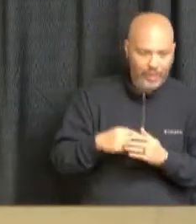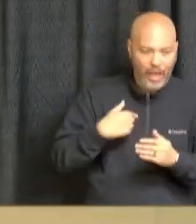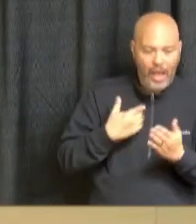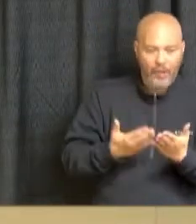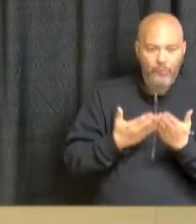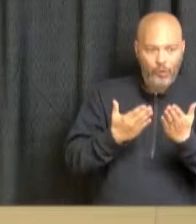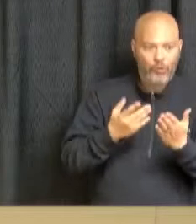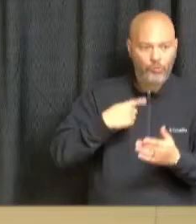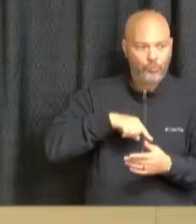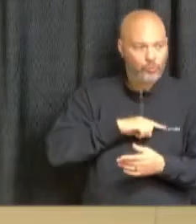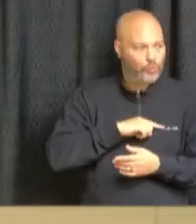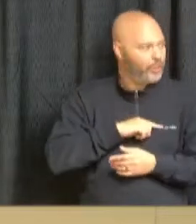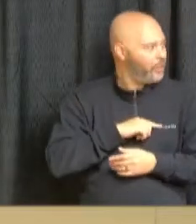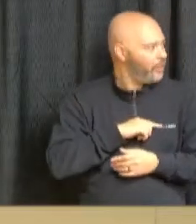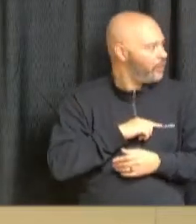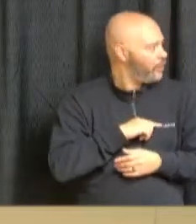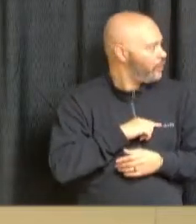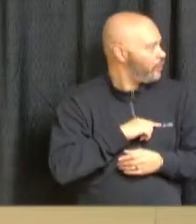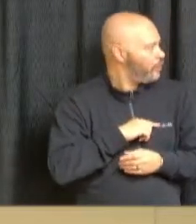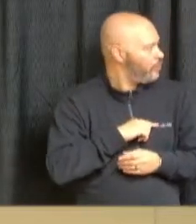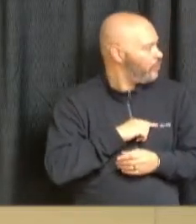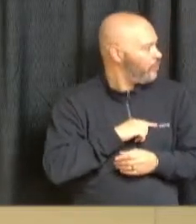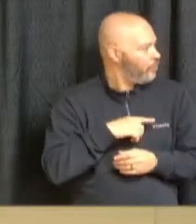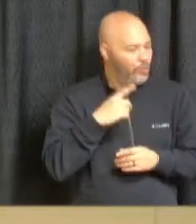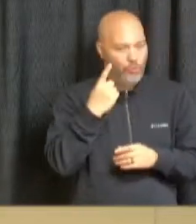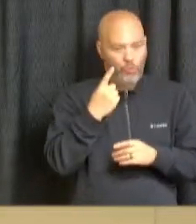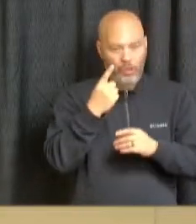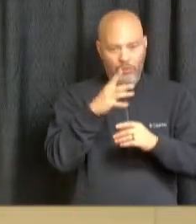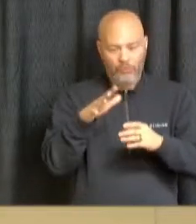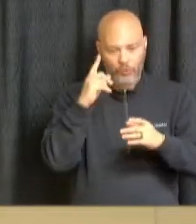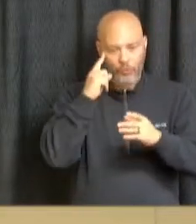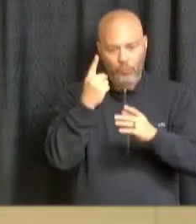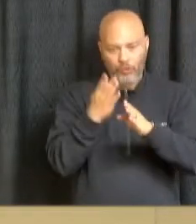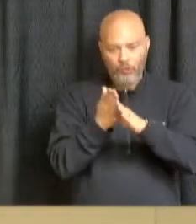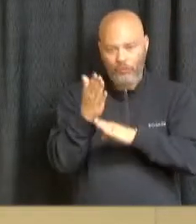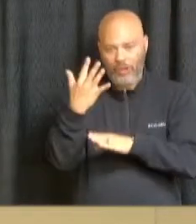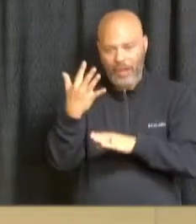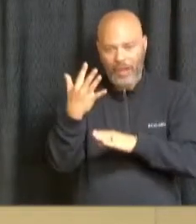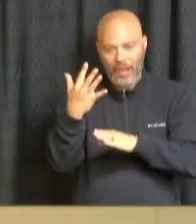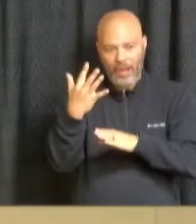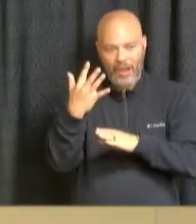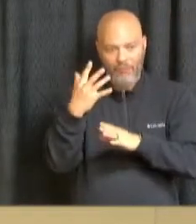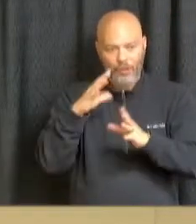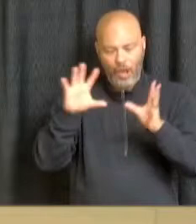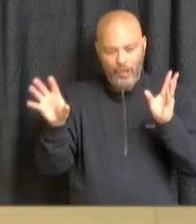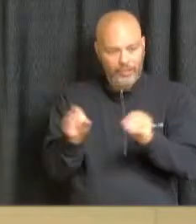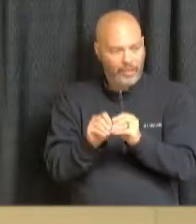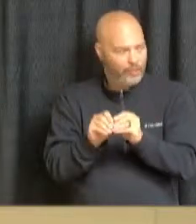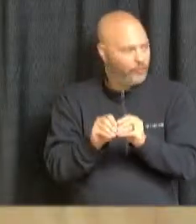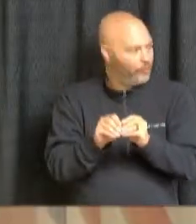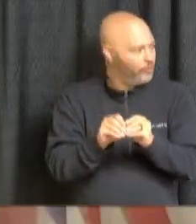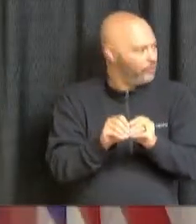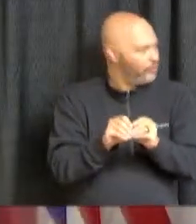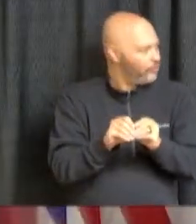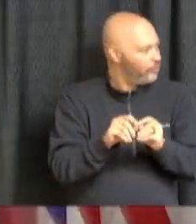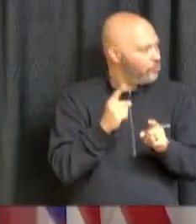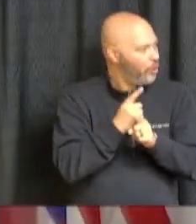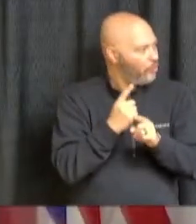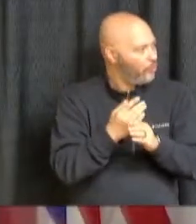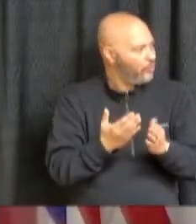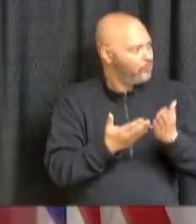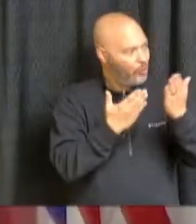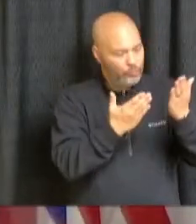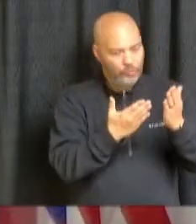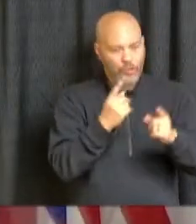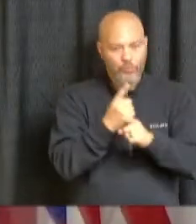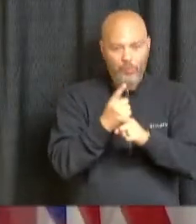make a motion that we take up items 1 through 5 all together since they're all of a similar nature. Okay, proper motion. Second.